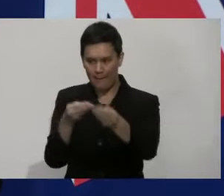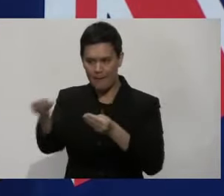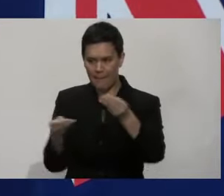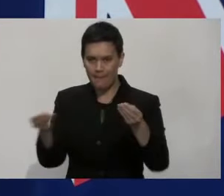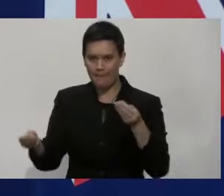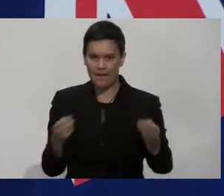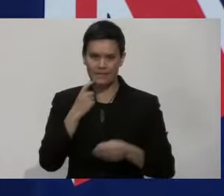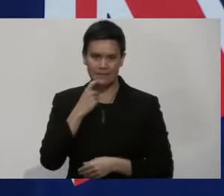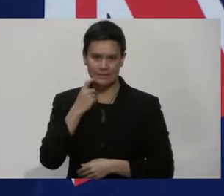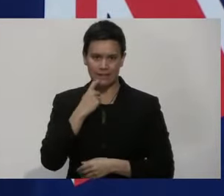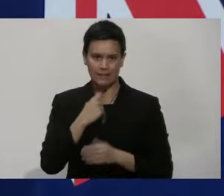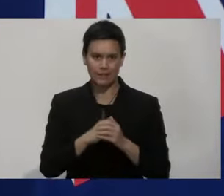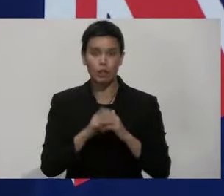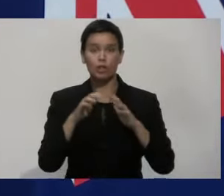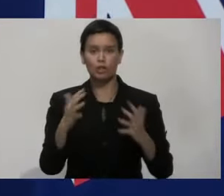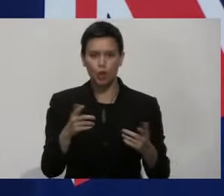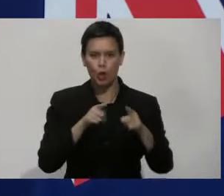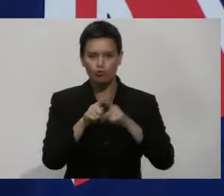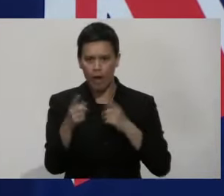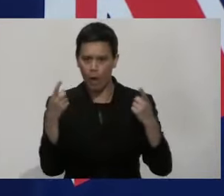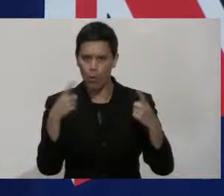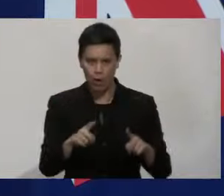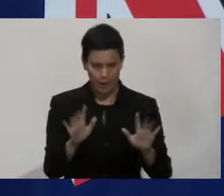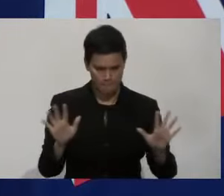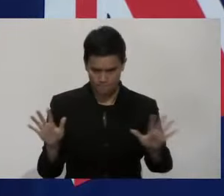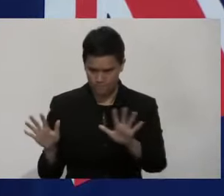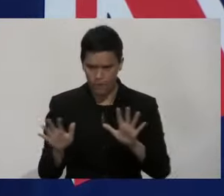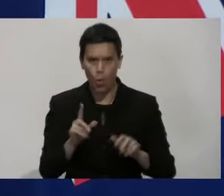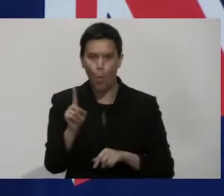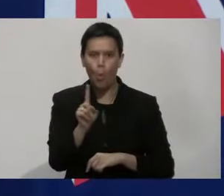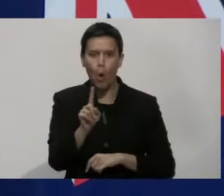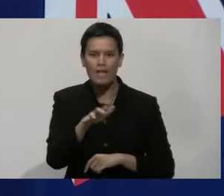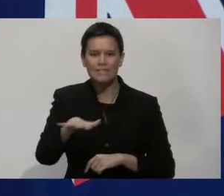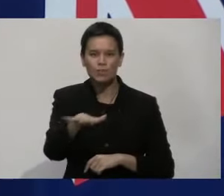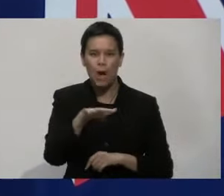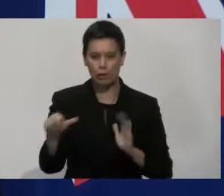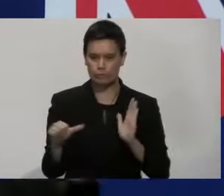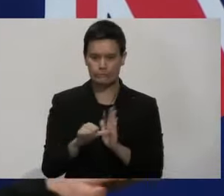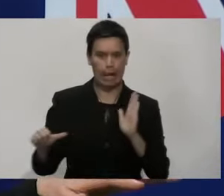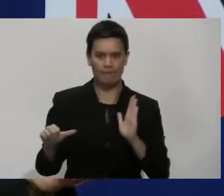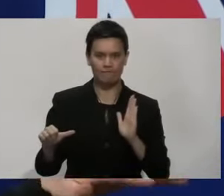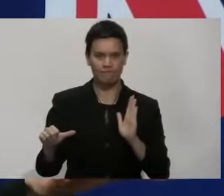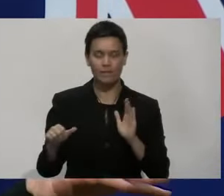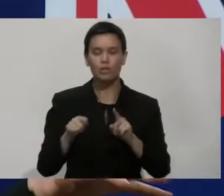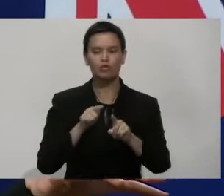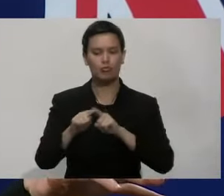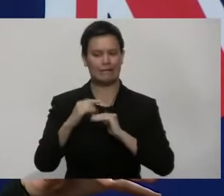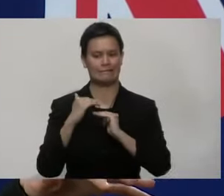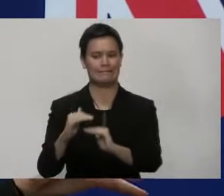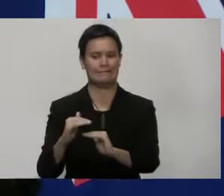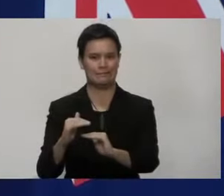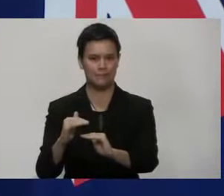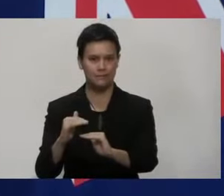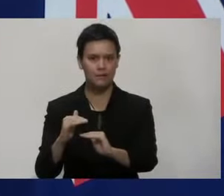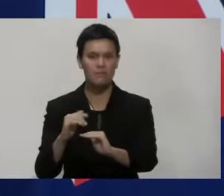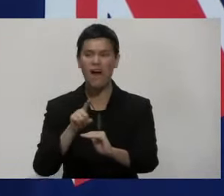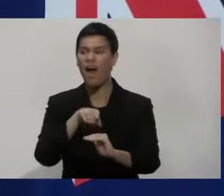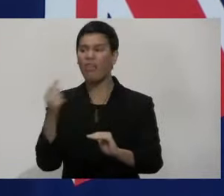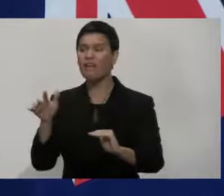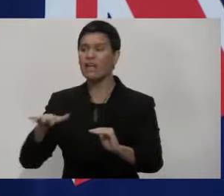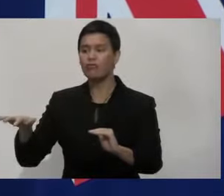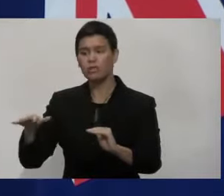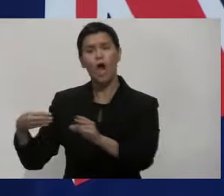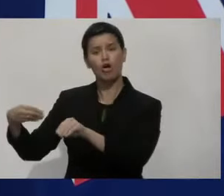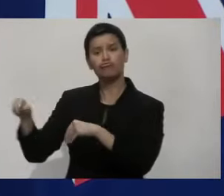is identify the areas that are the toughest, place the restrictions there, and try and ease off everywhere else. That does come